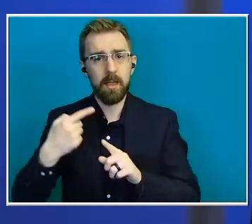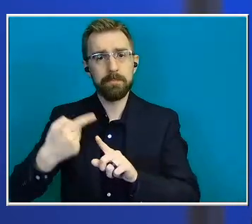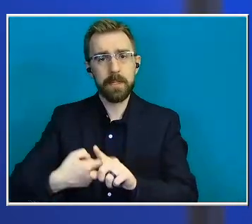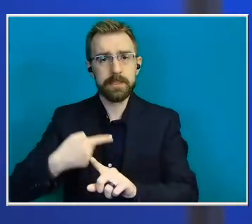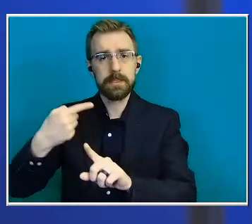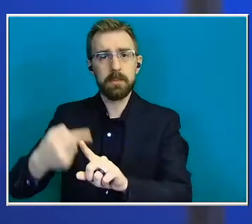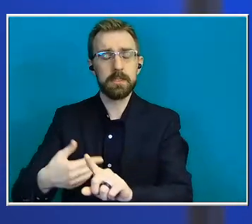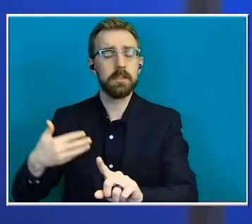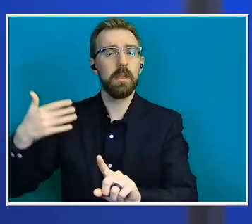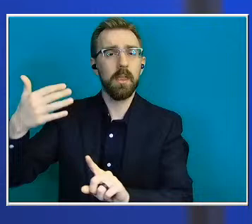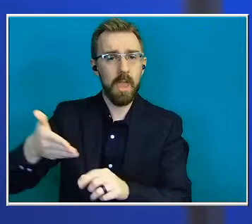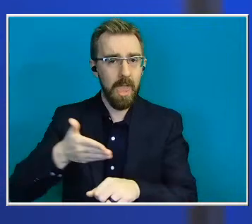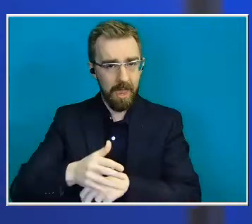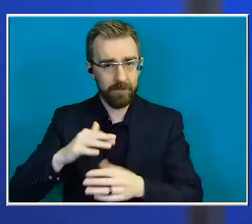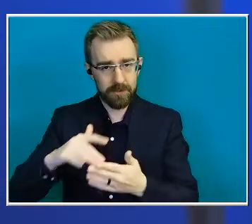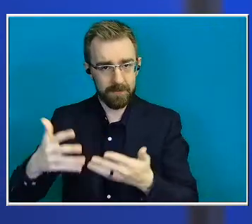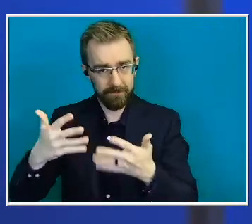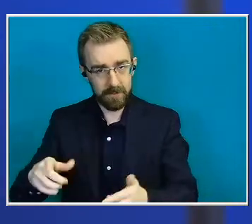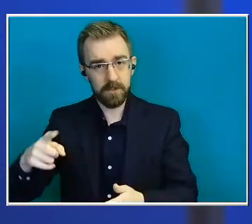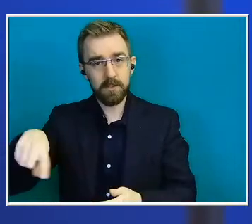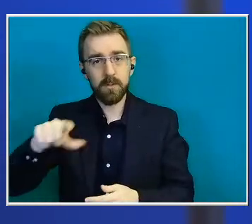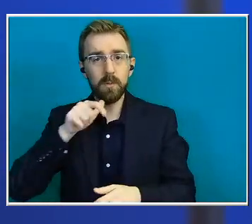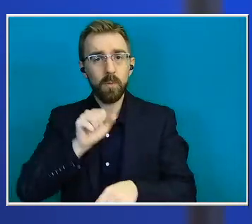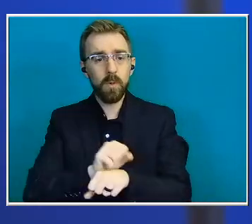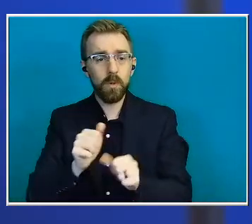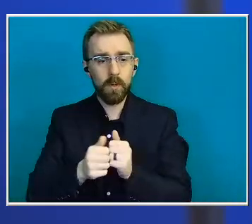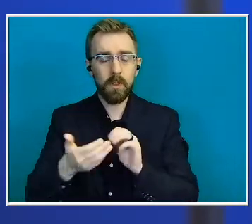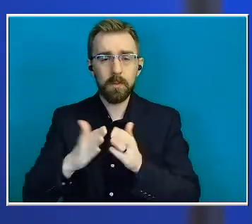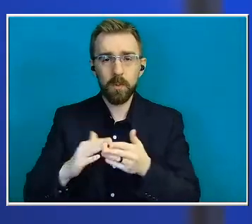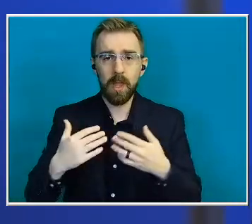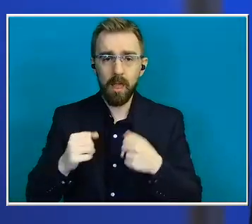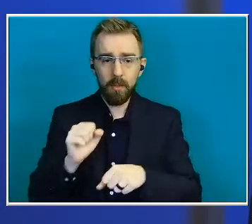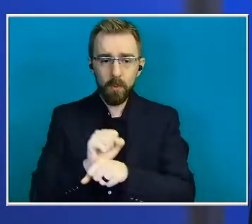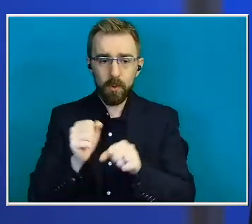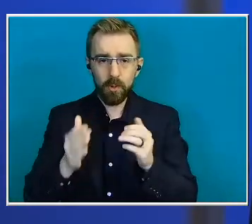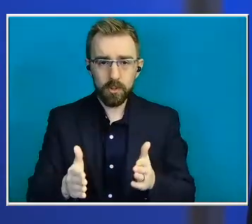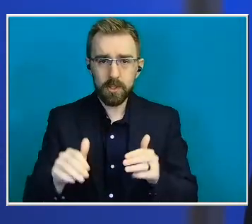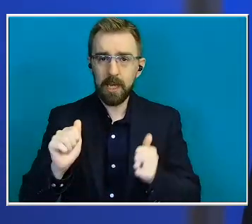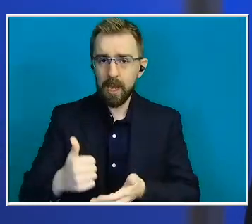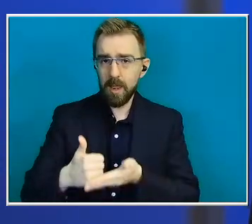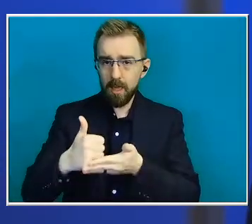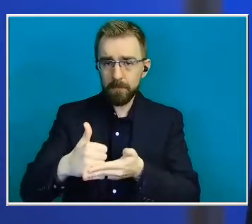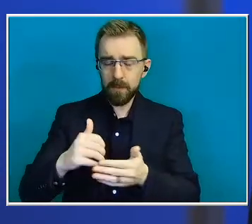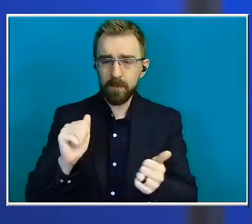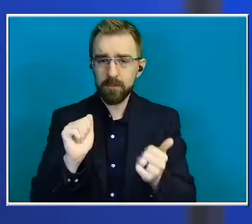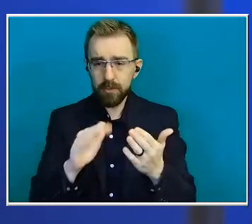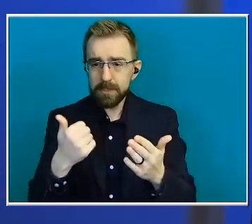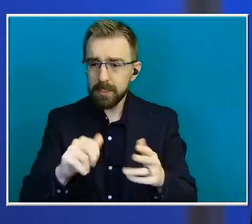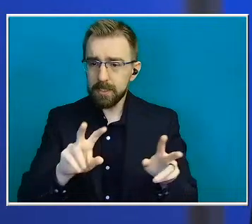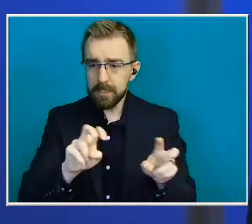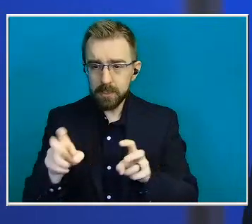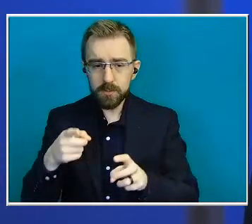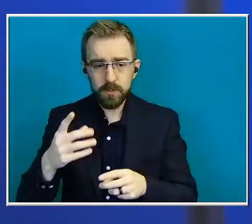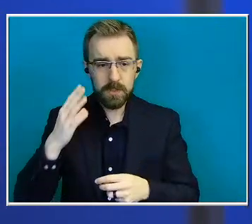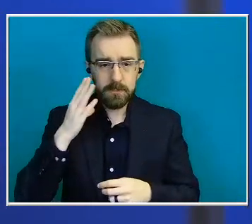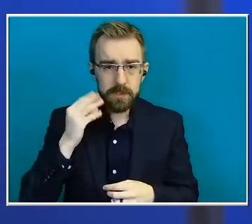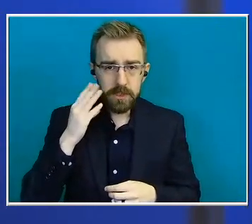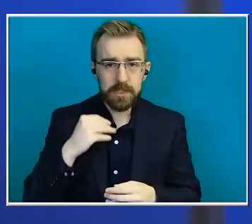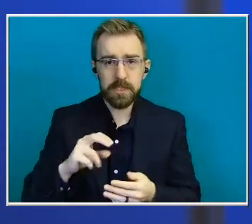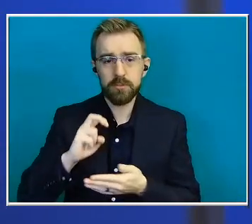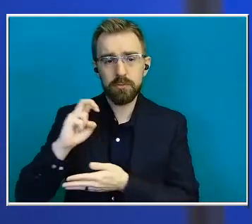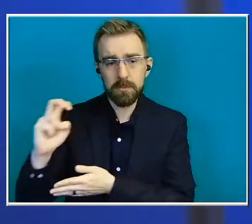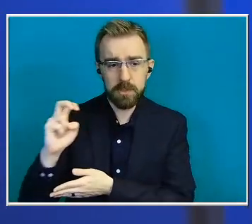and those who had worked with community health workers, who are folks that can help you address any issue that you may be experiencing, transportation,